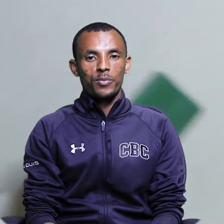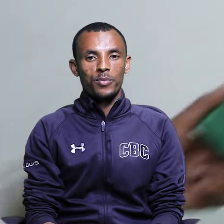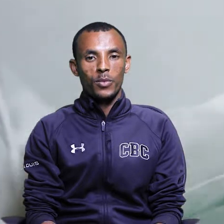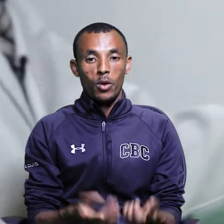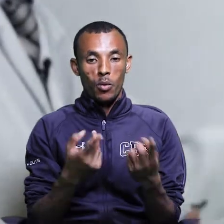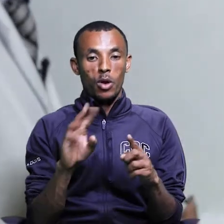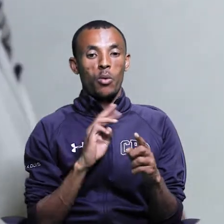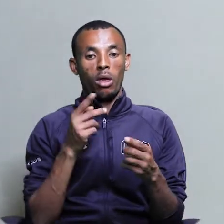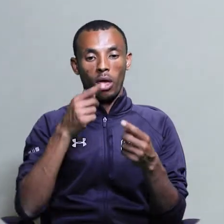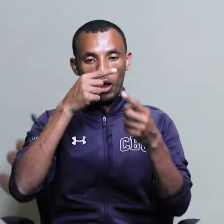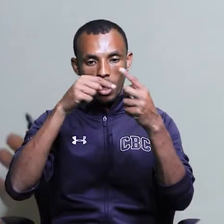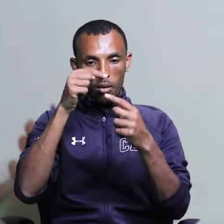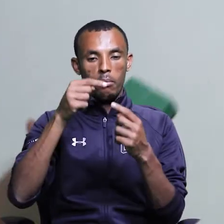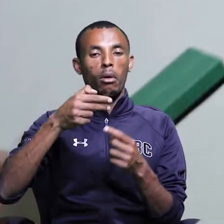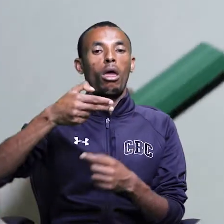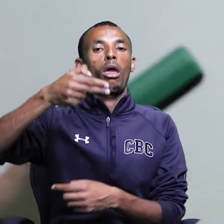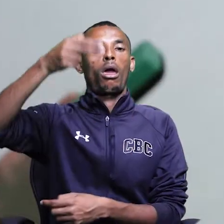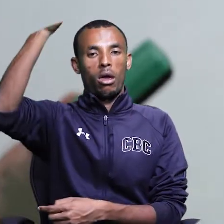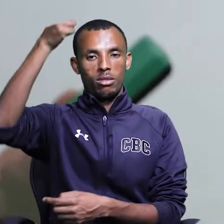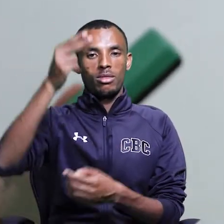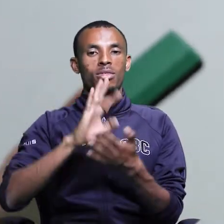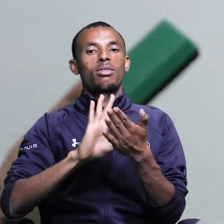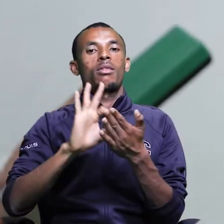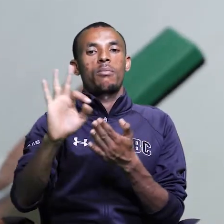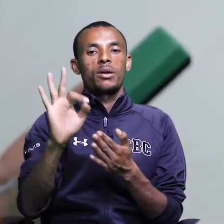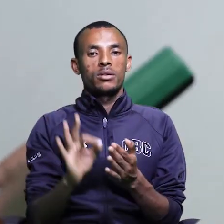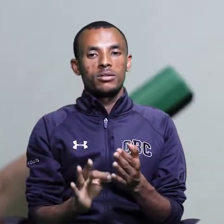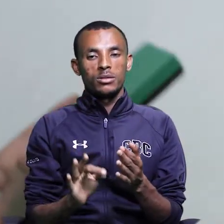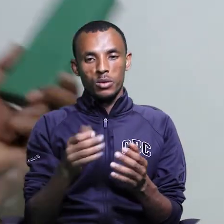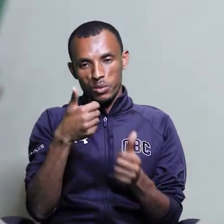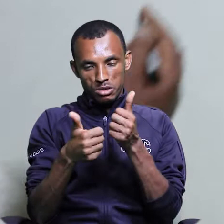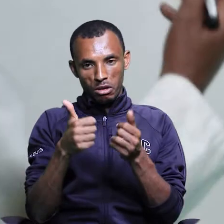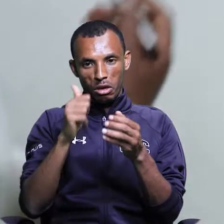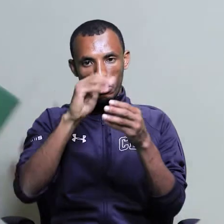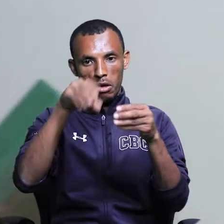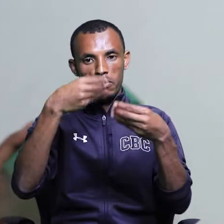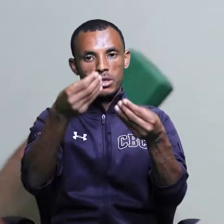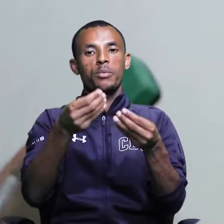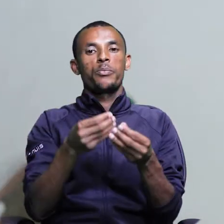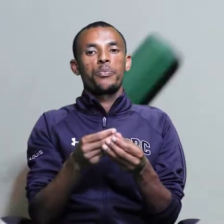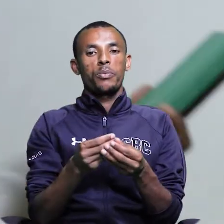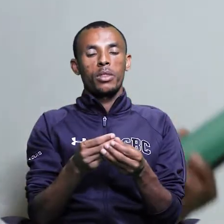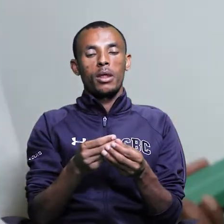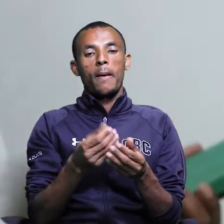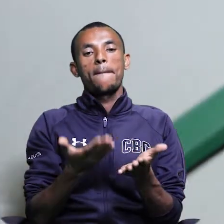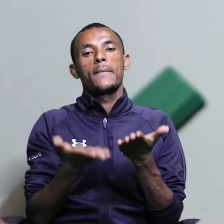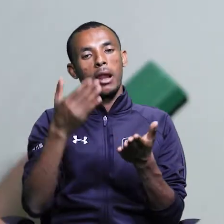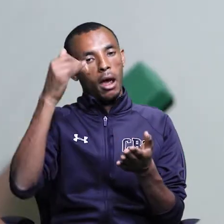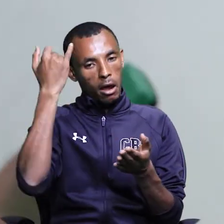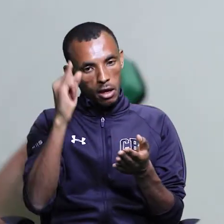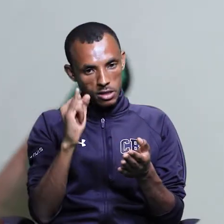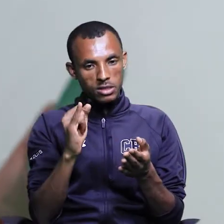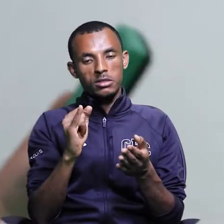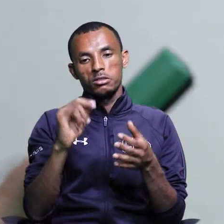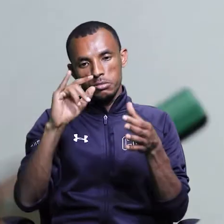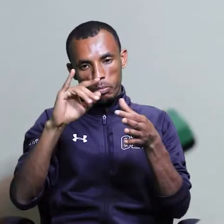When you come to height, it is a number which gives in terms of meter or in terms